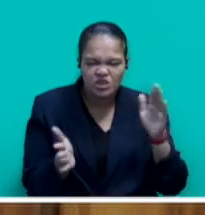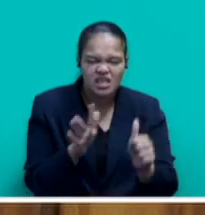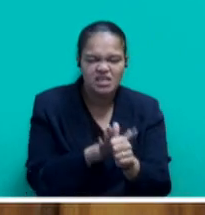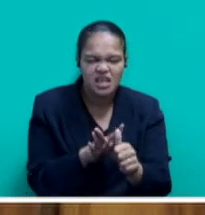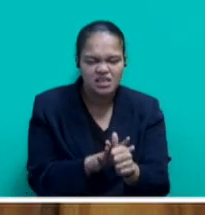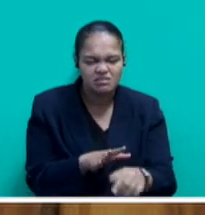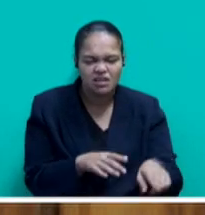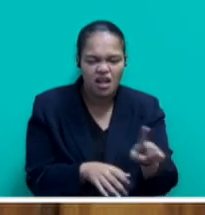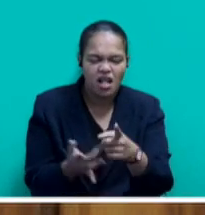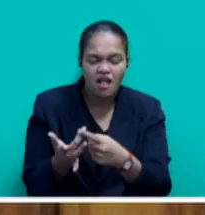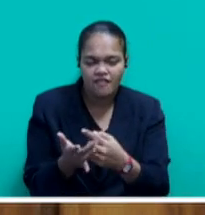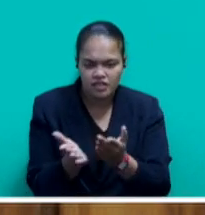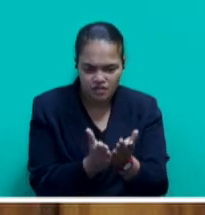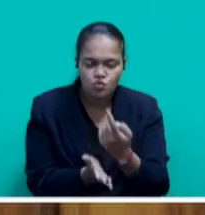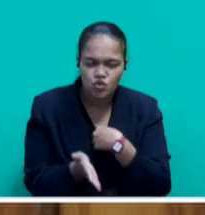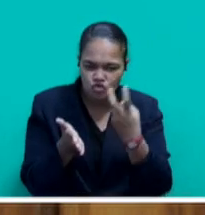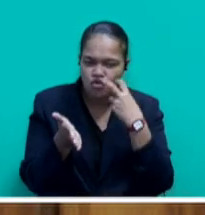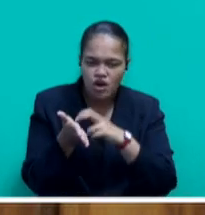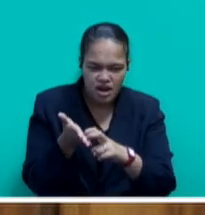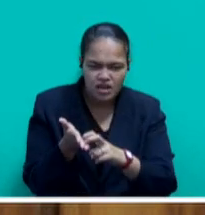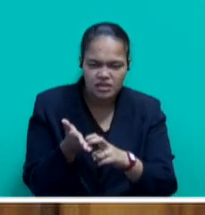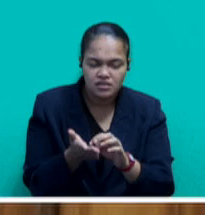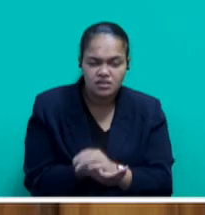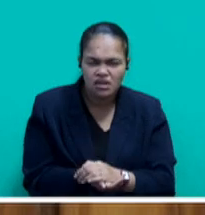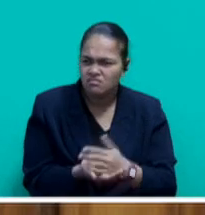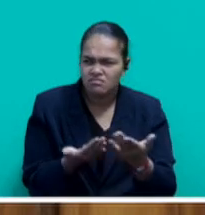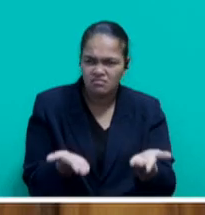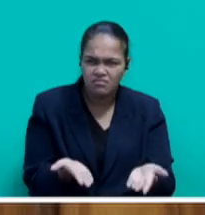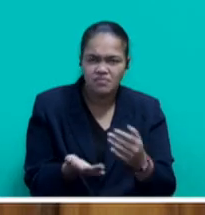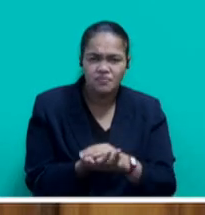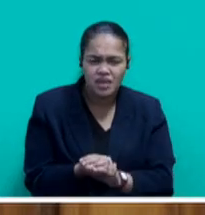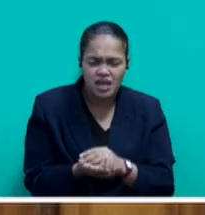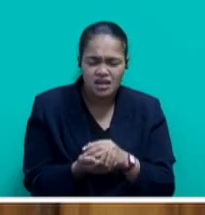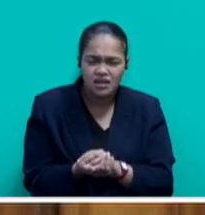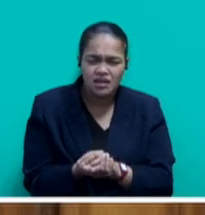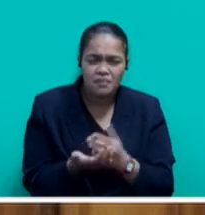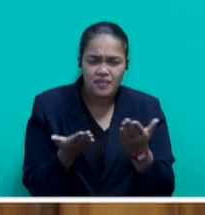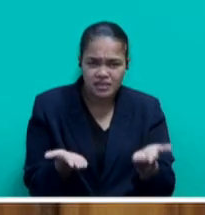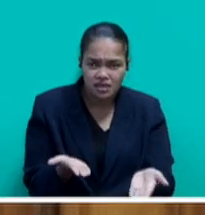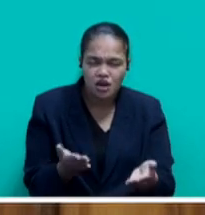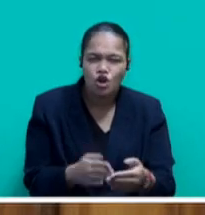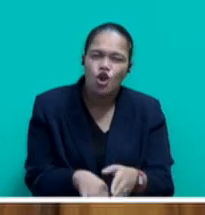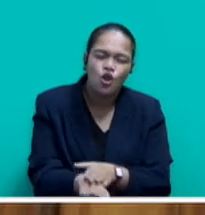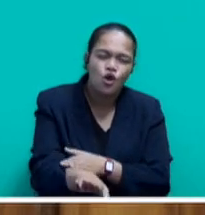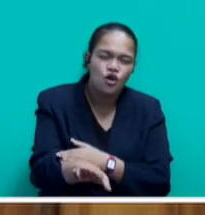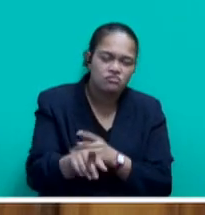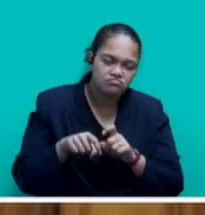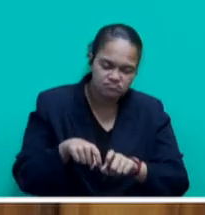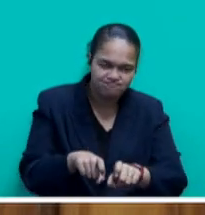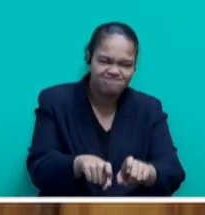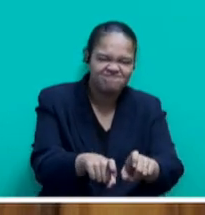services. We recognize there will be a short-term pain, but this ultimately for the long-term benefit of